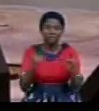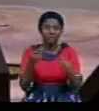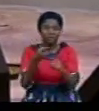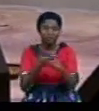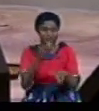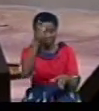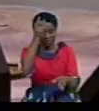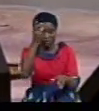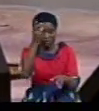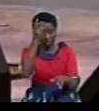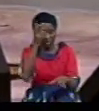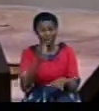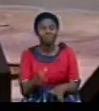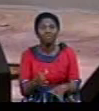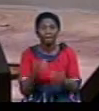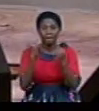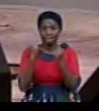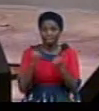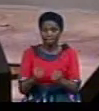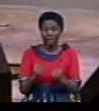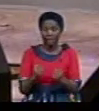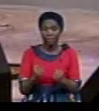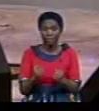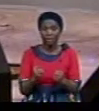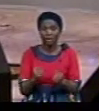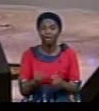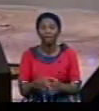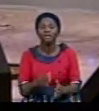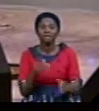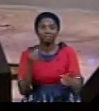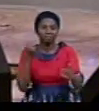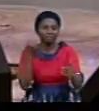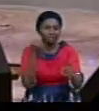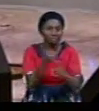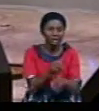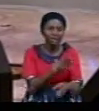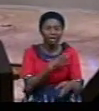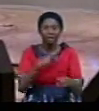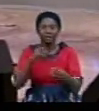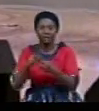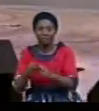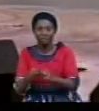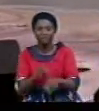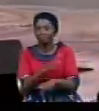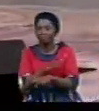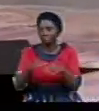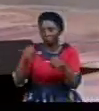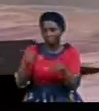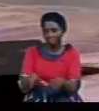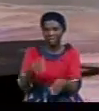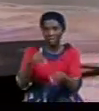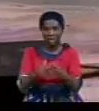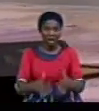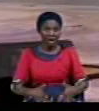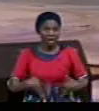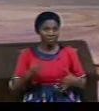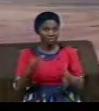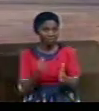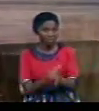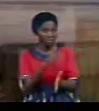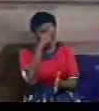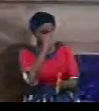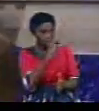Satan Satan's Power Attack and affliction does not remain in the life of that man when